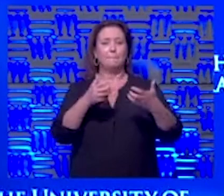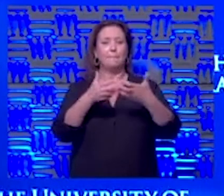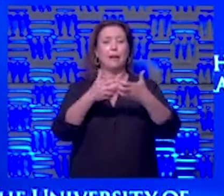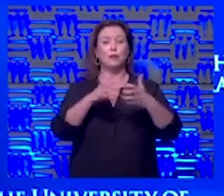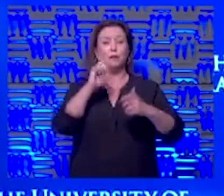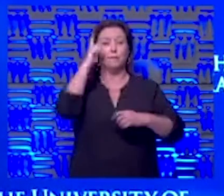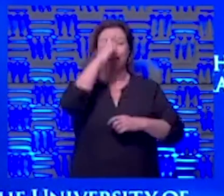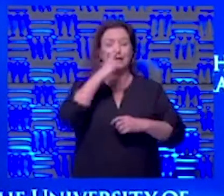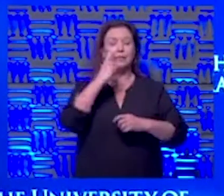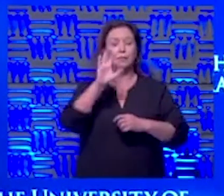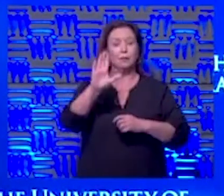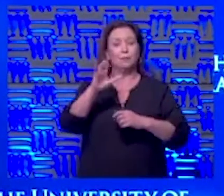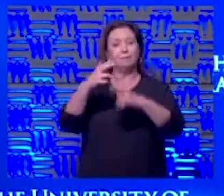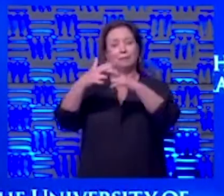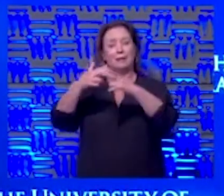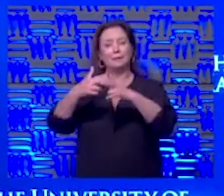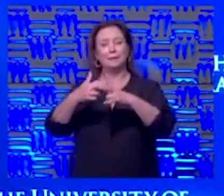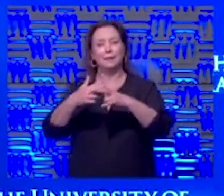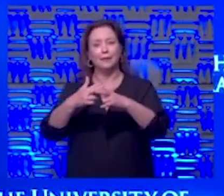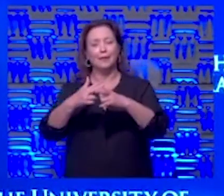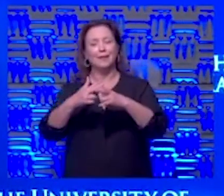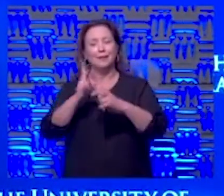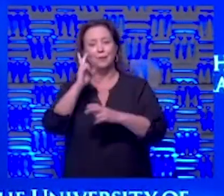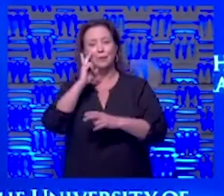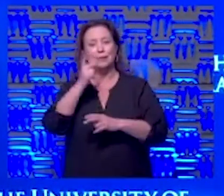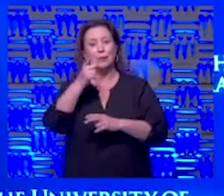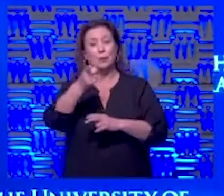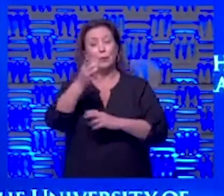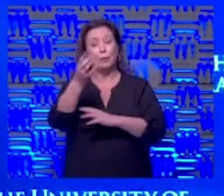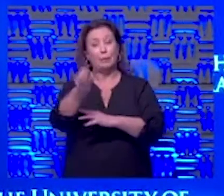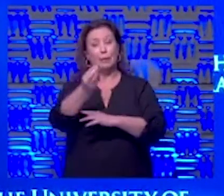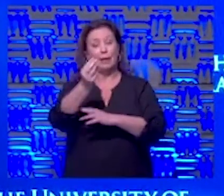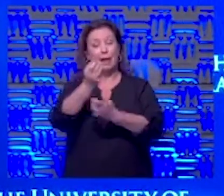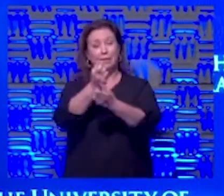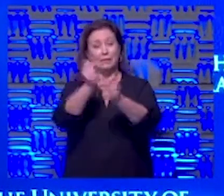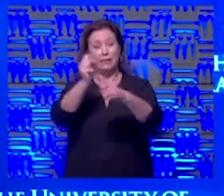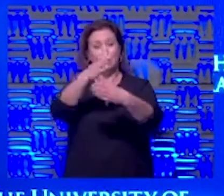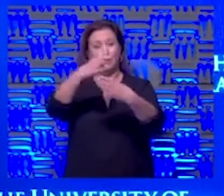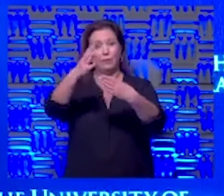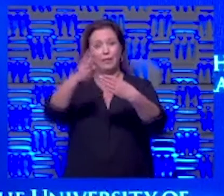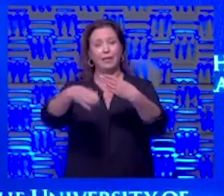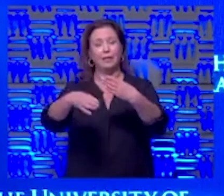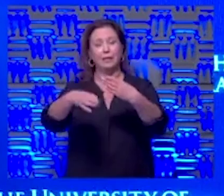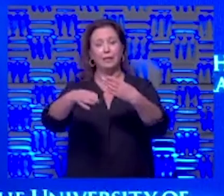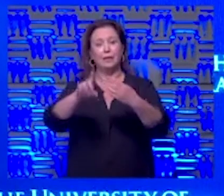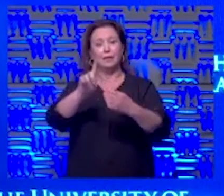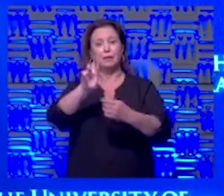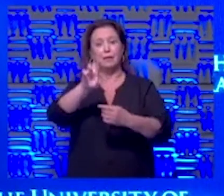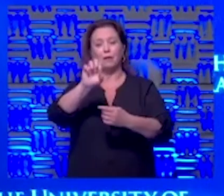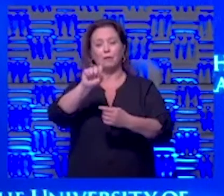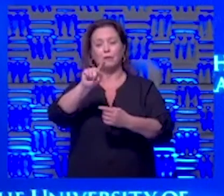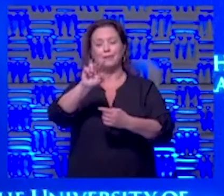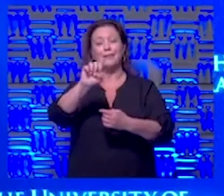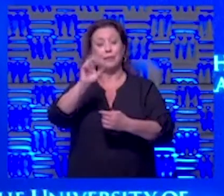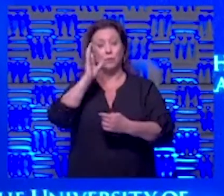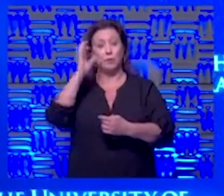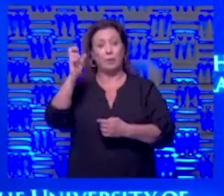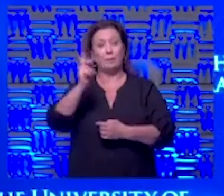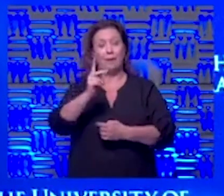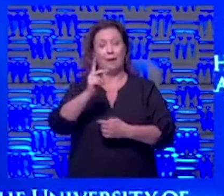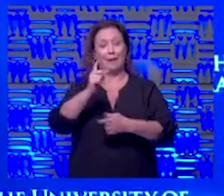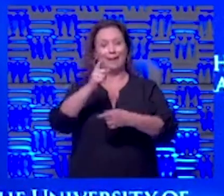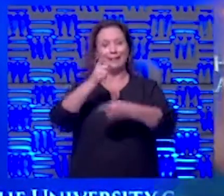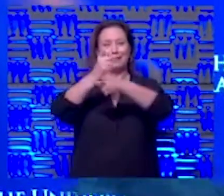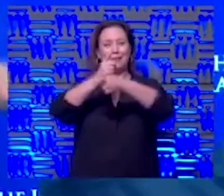hearing. So until Monday, have a safe weekend. Dr. Stites will be back in the